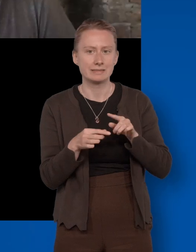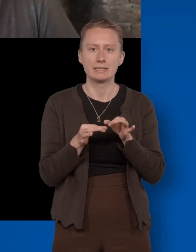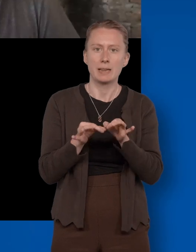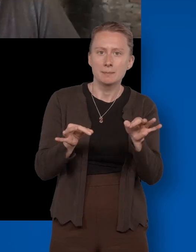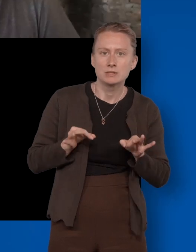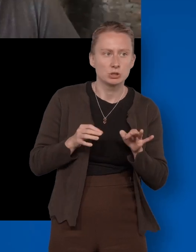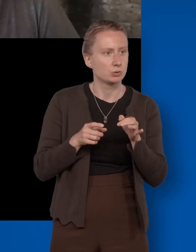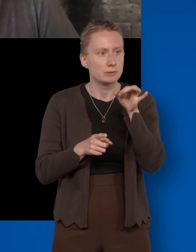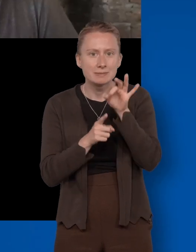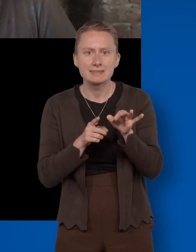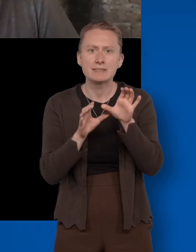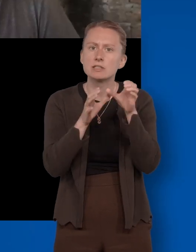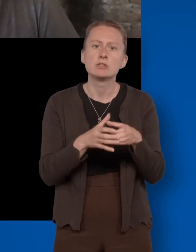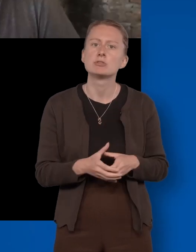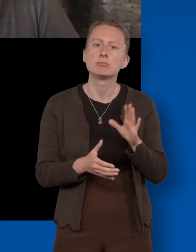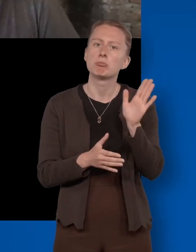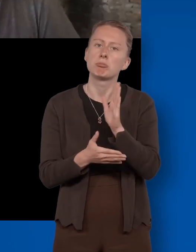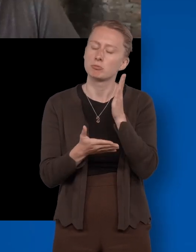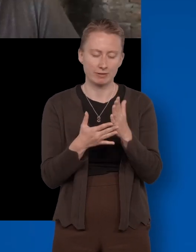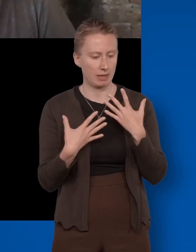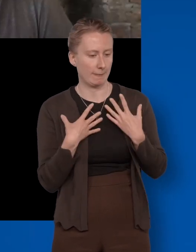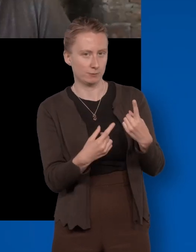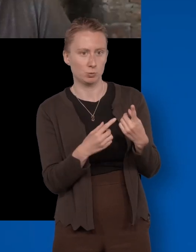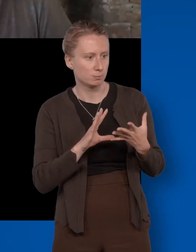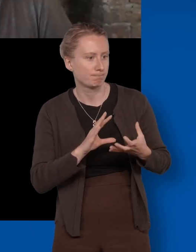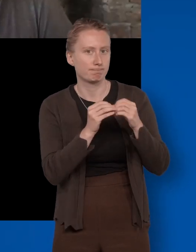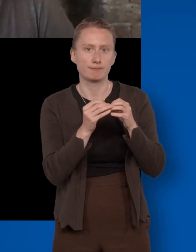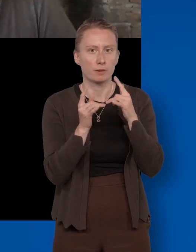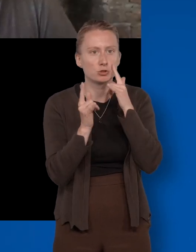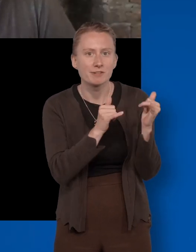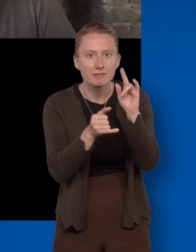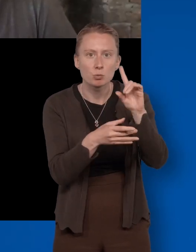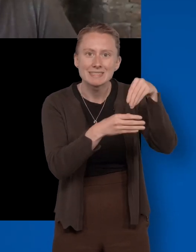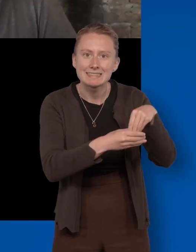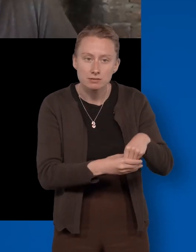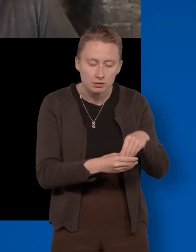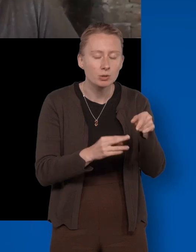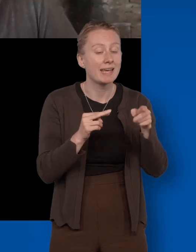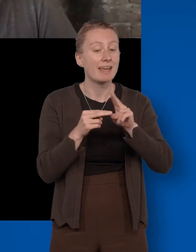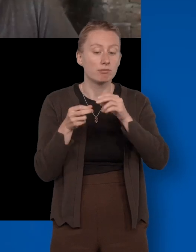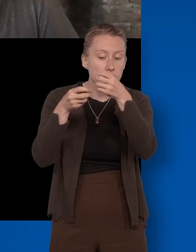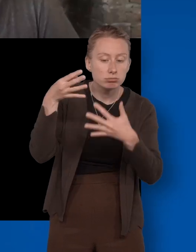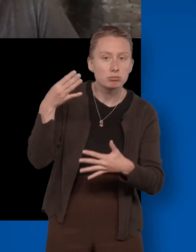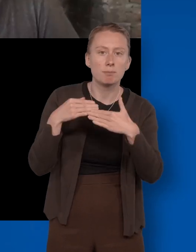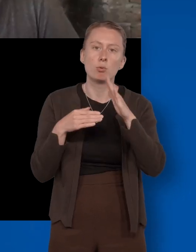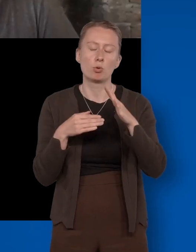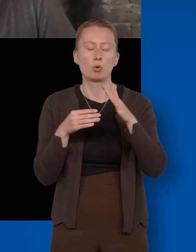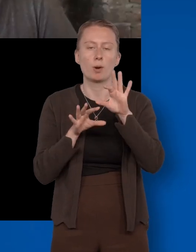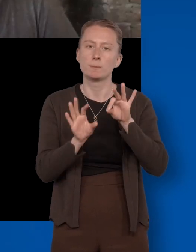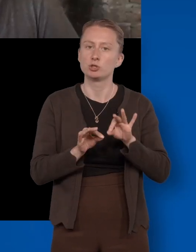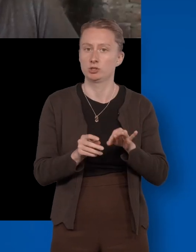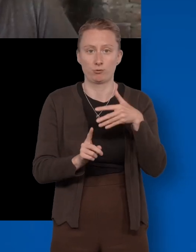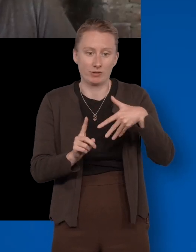to specific categories. I mean, that's just completely up to how you design the survey. So if you have more sort of options for ethnicity, then